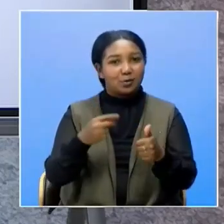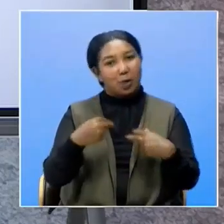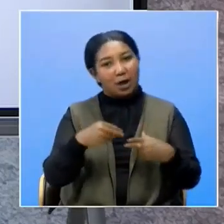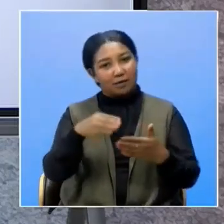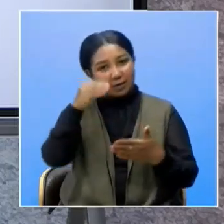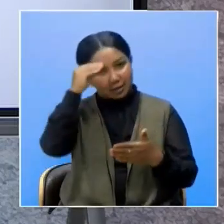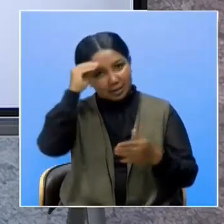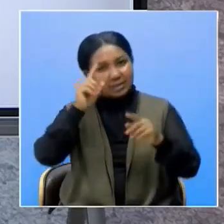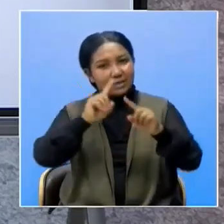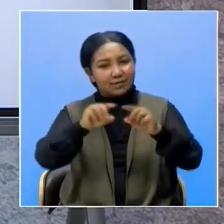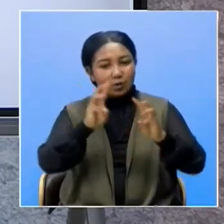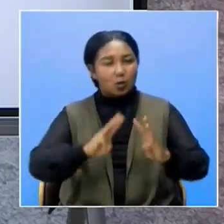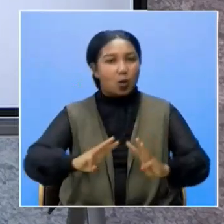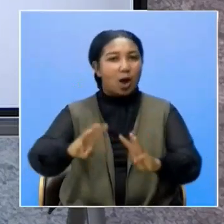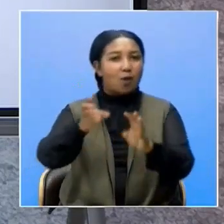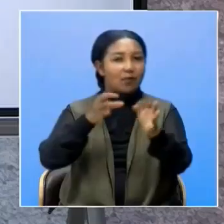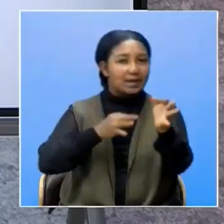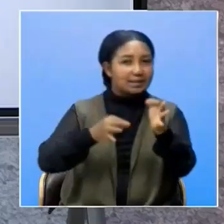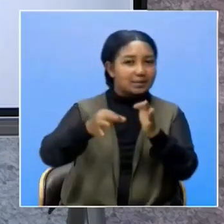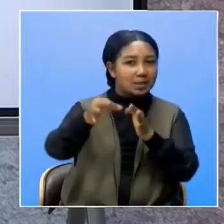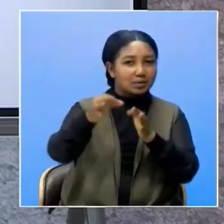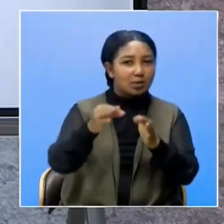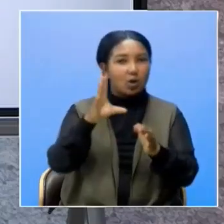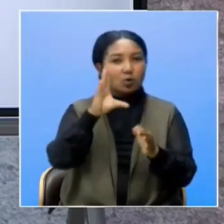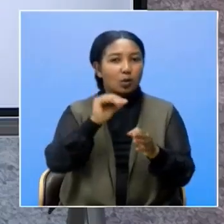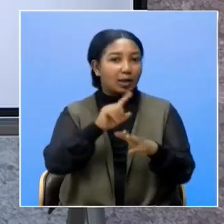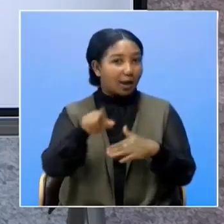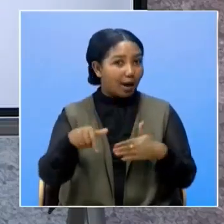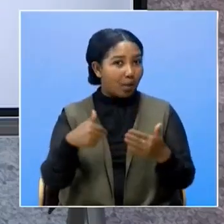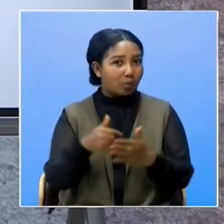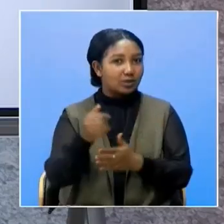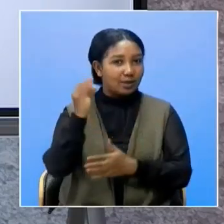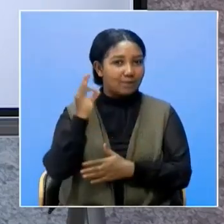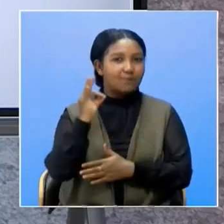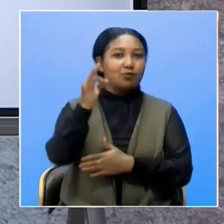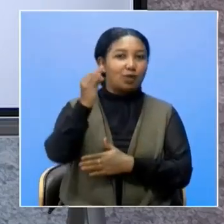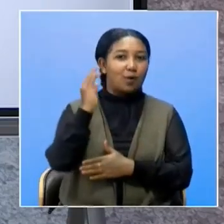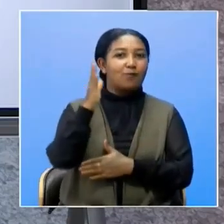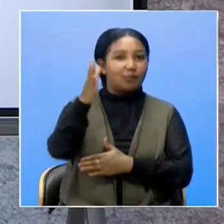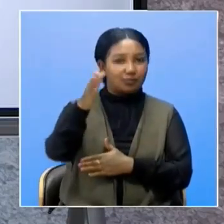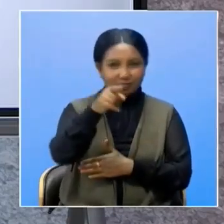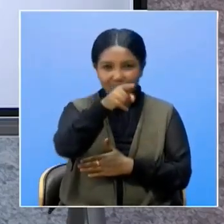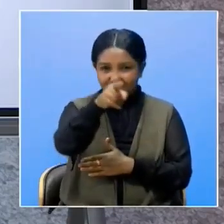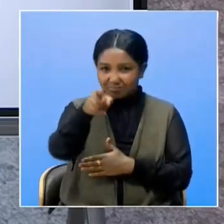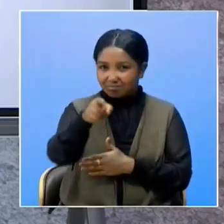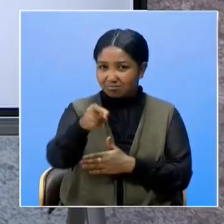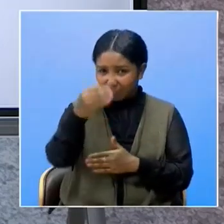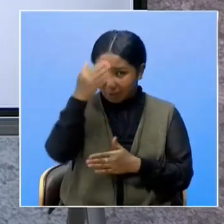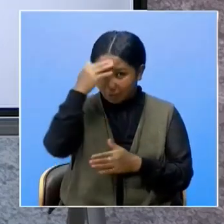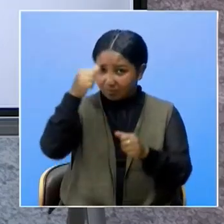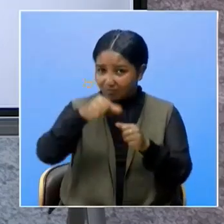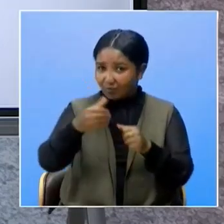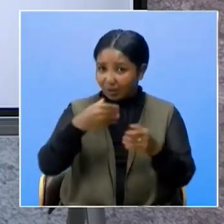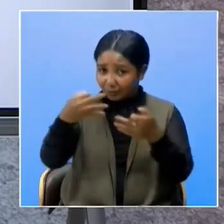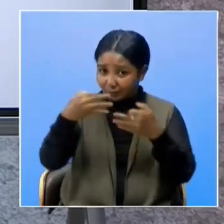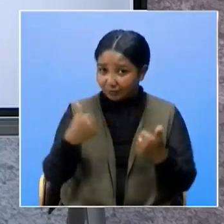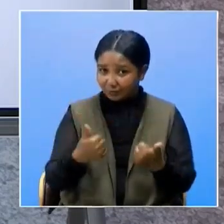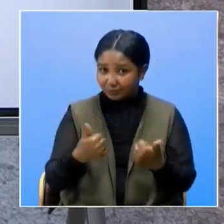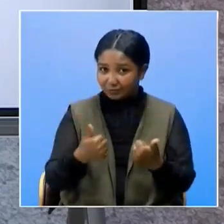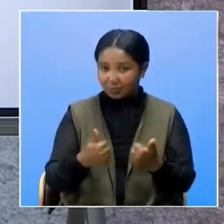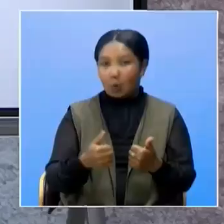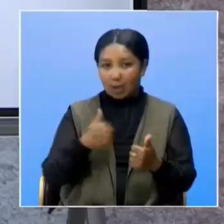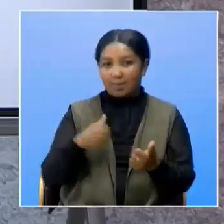the different ways of expressing or talking about the future. Can you tell me some? Let me remind